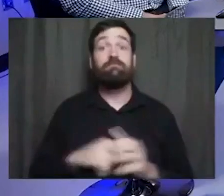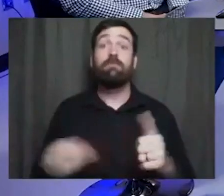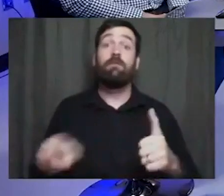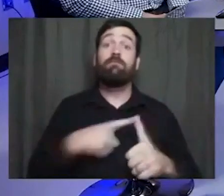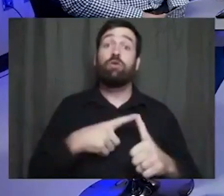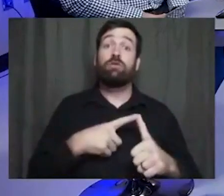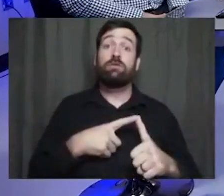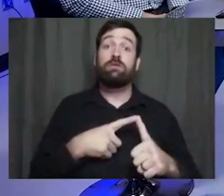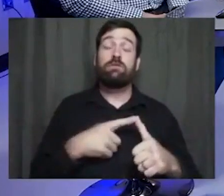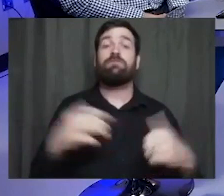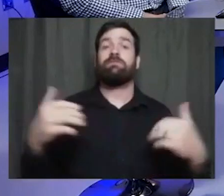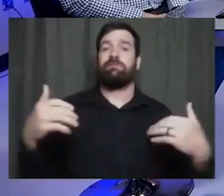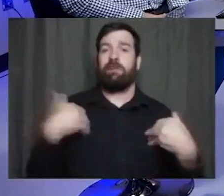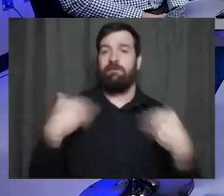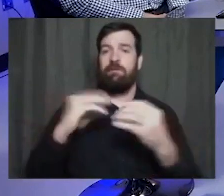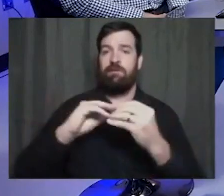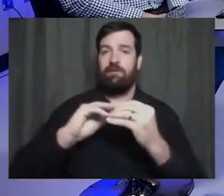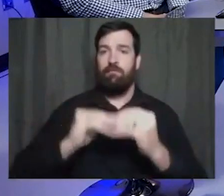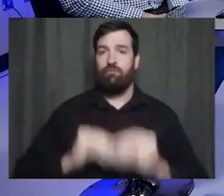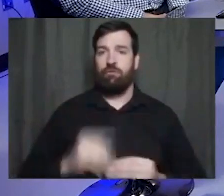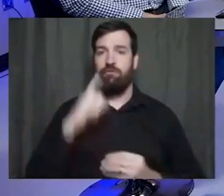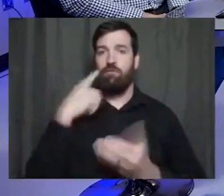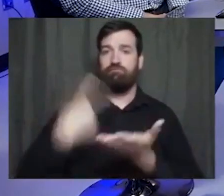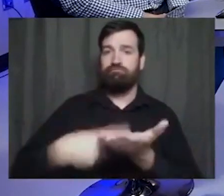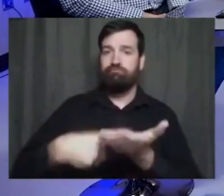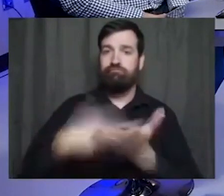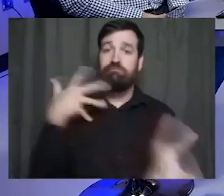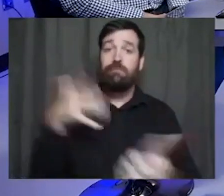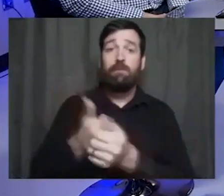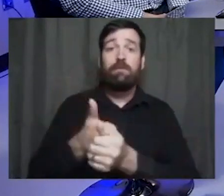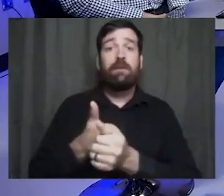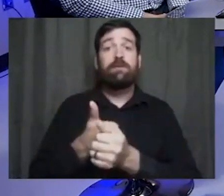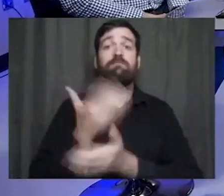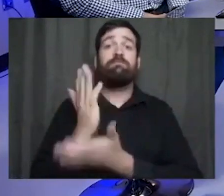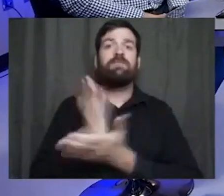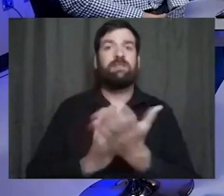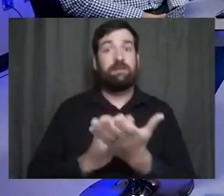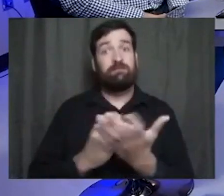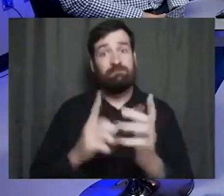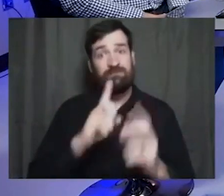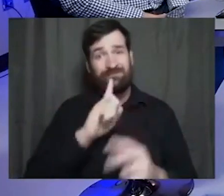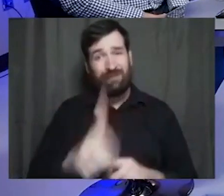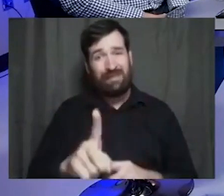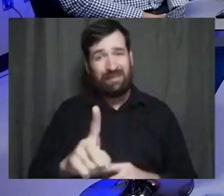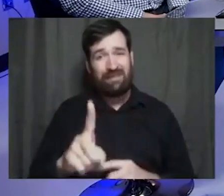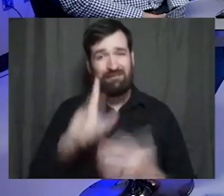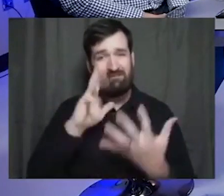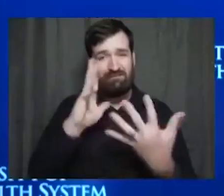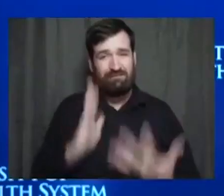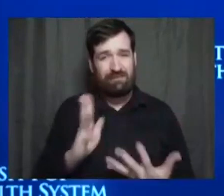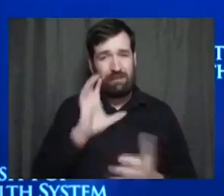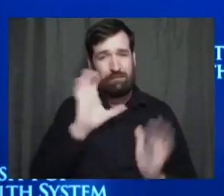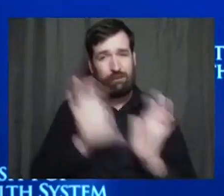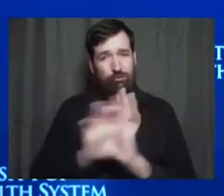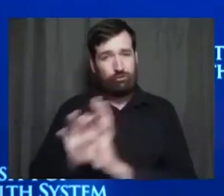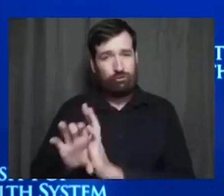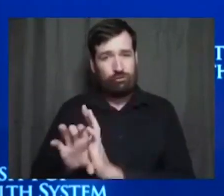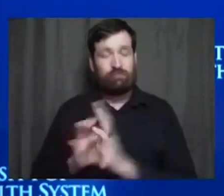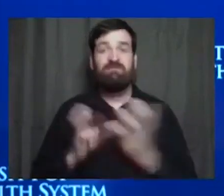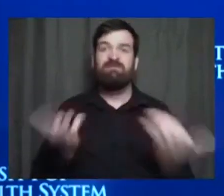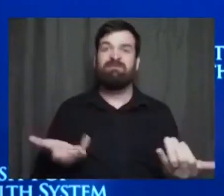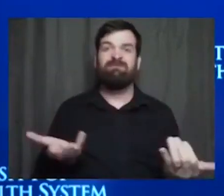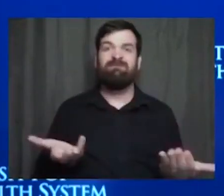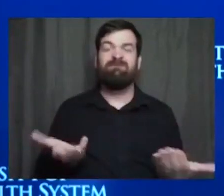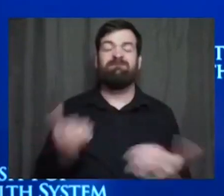have the numbers to go over and update you with some very real and sad pictures. Right now, in the health system, we have 5